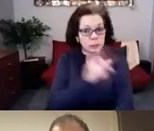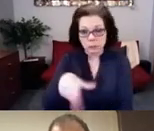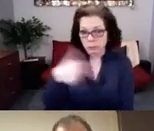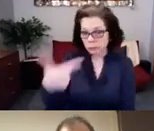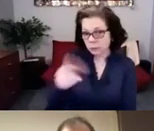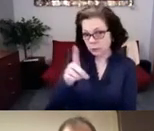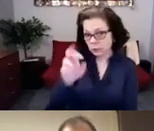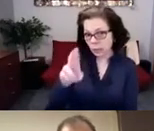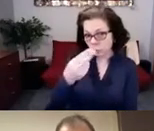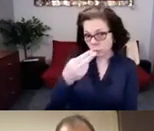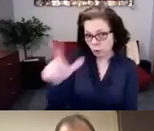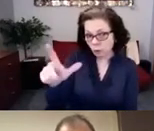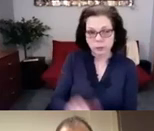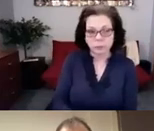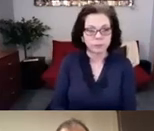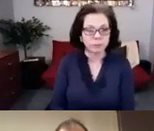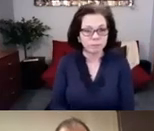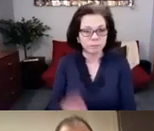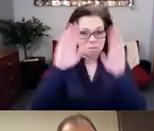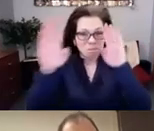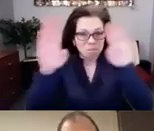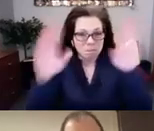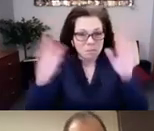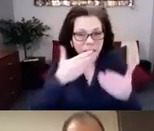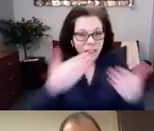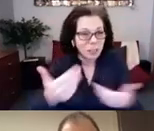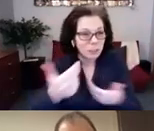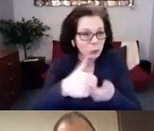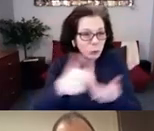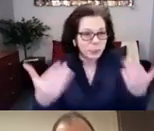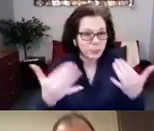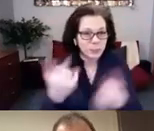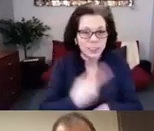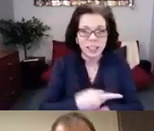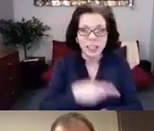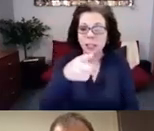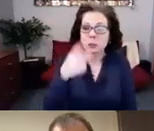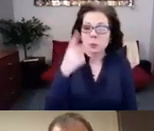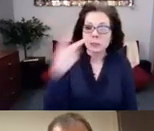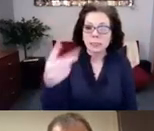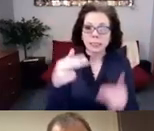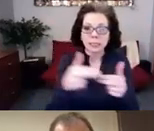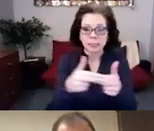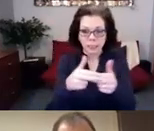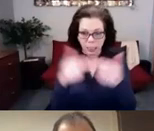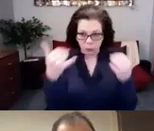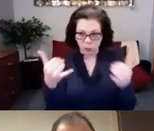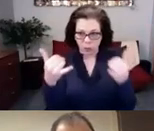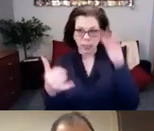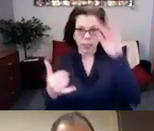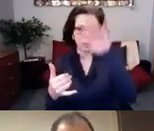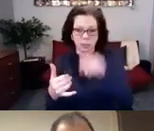Yes, thank you, Dr. Boyd. Thanks for joining us, everyone. As you can see on this slide, presently, we're